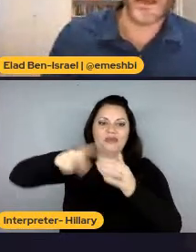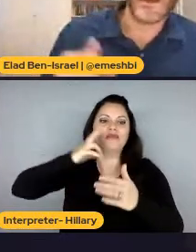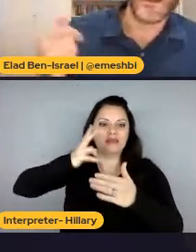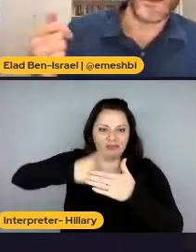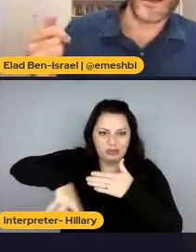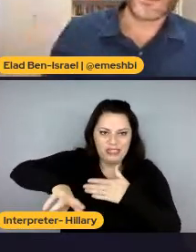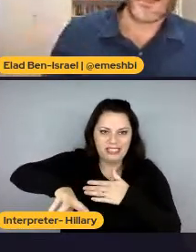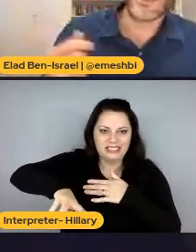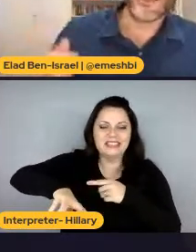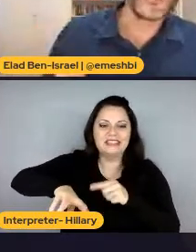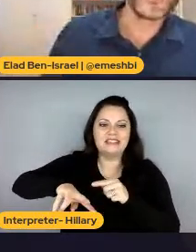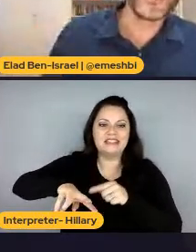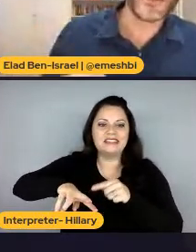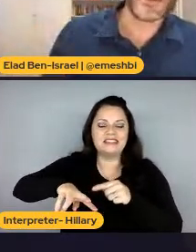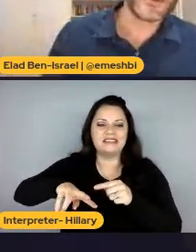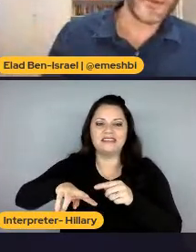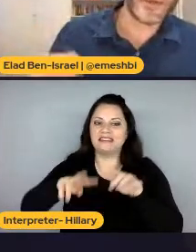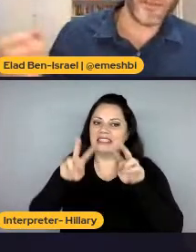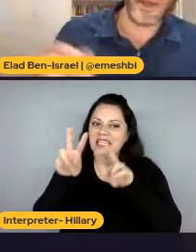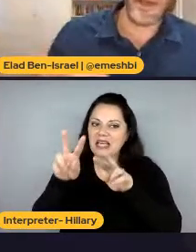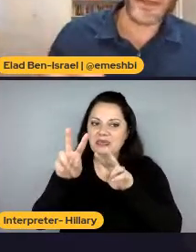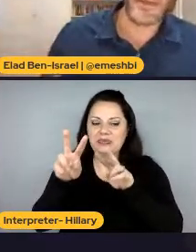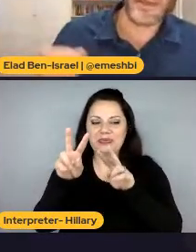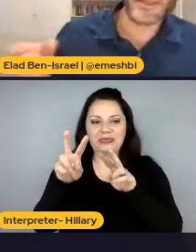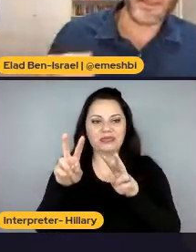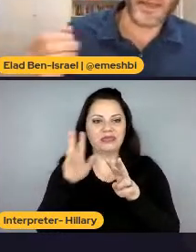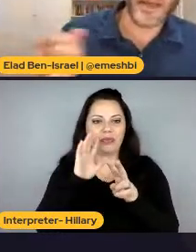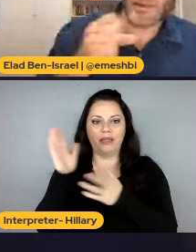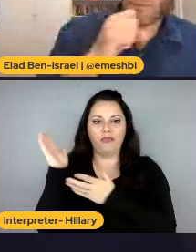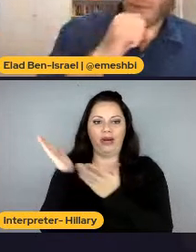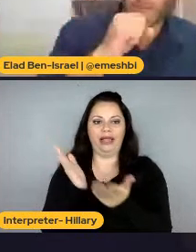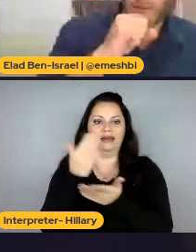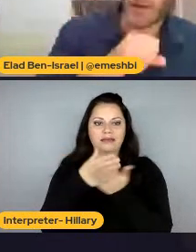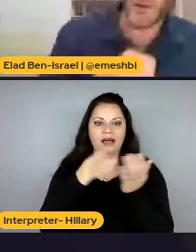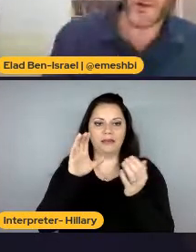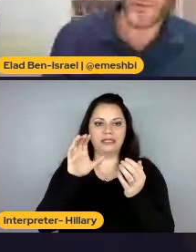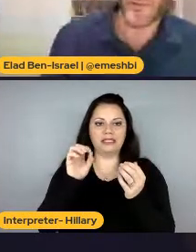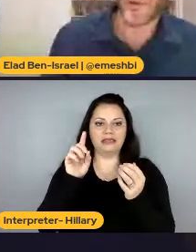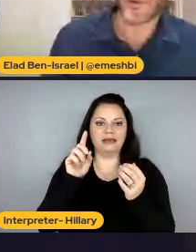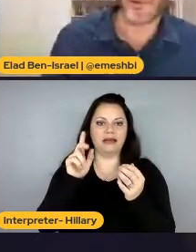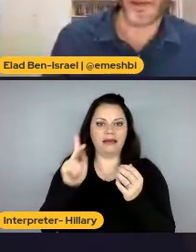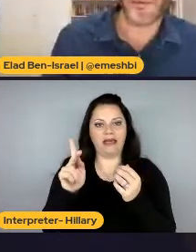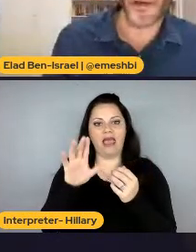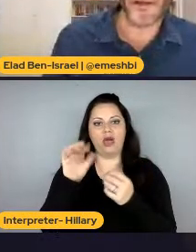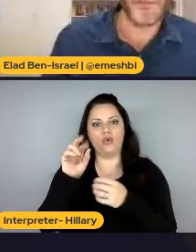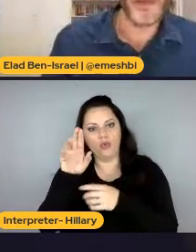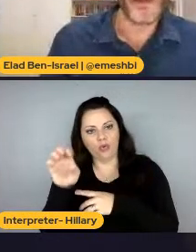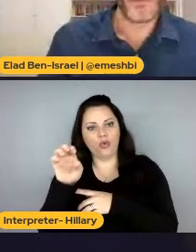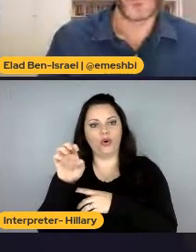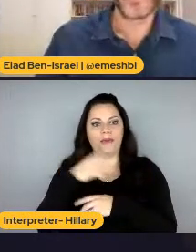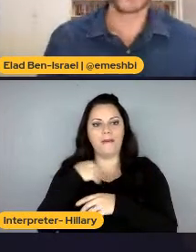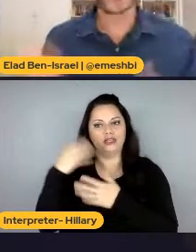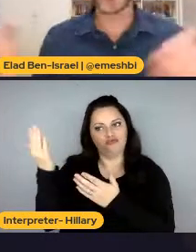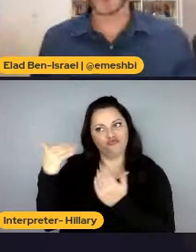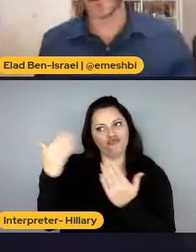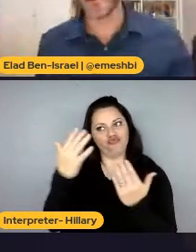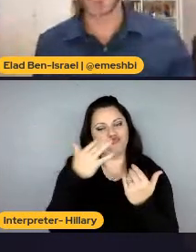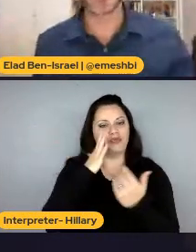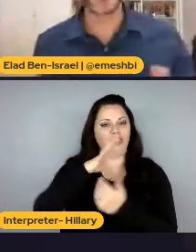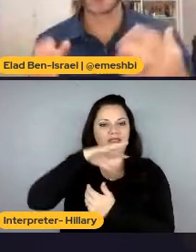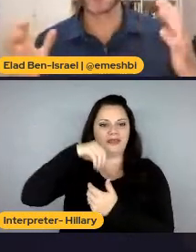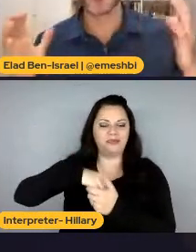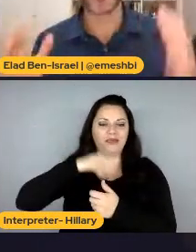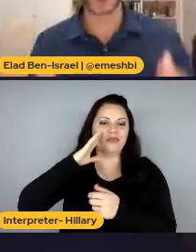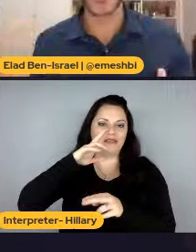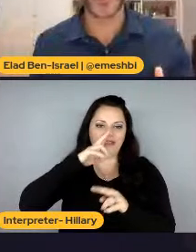weeks. Stay tuned. We're going to just like bring in some of the CDK core members and have fun. And we're going to do another